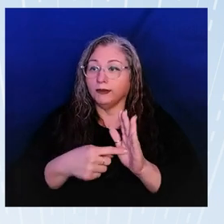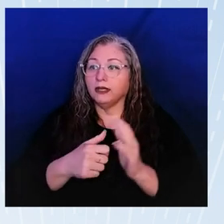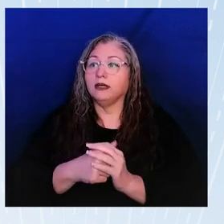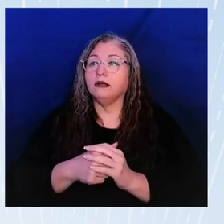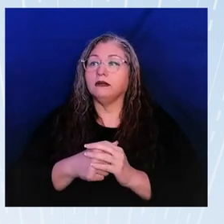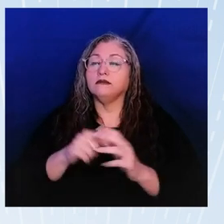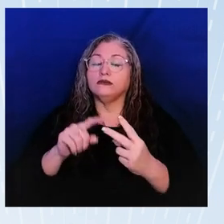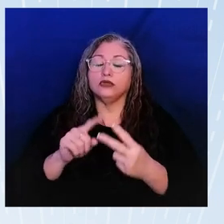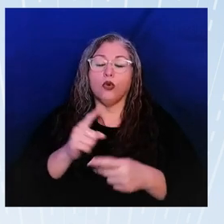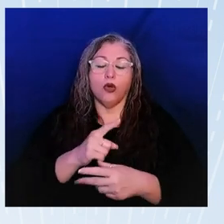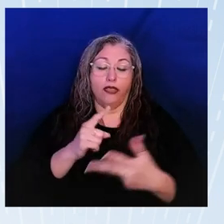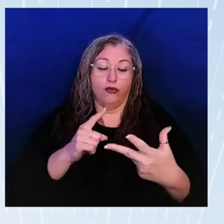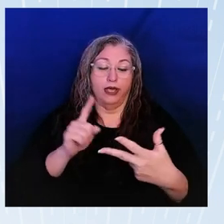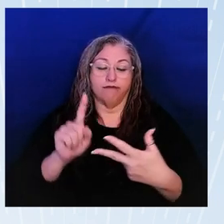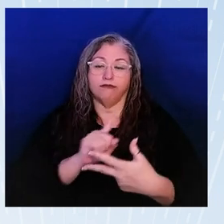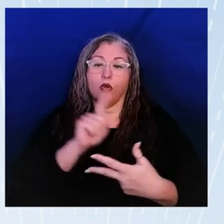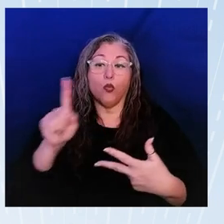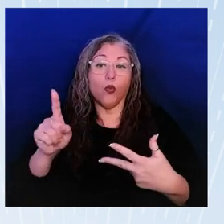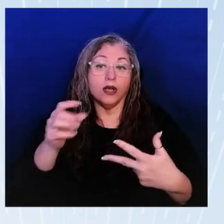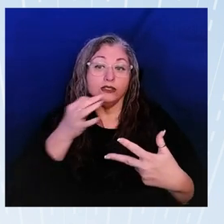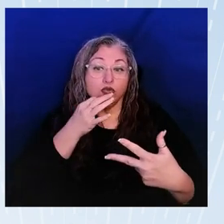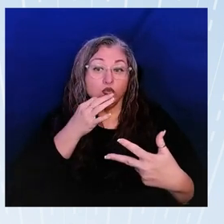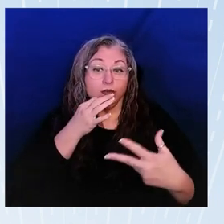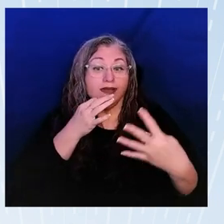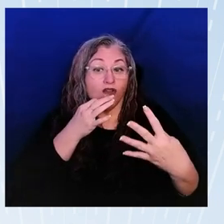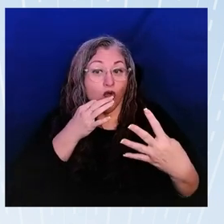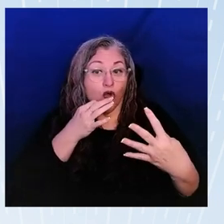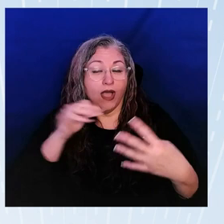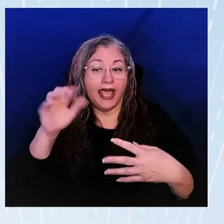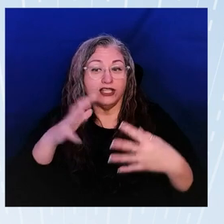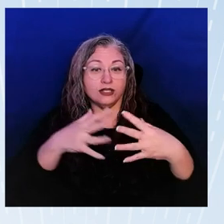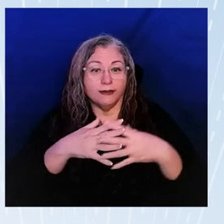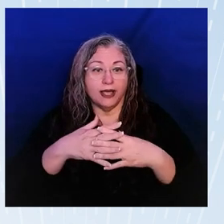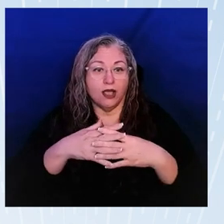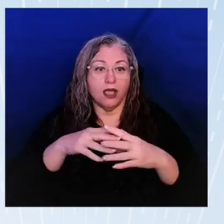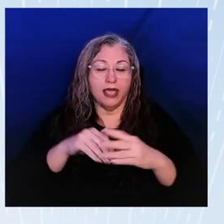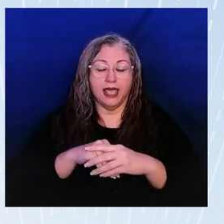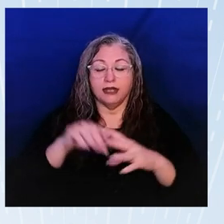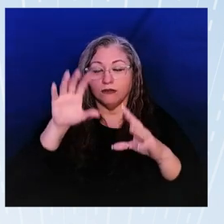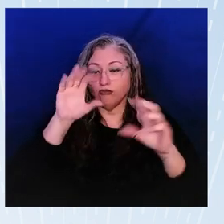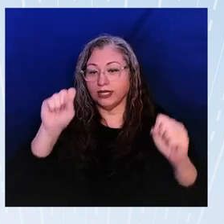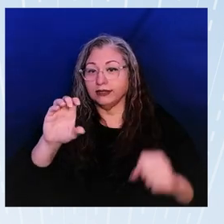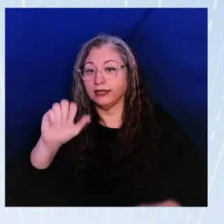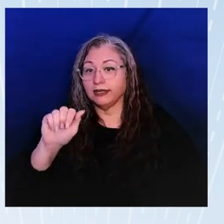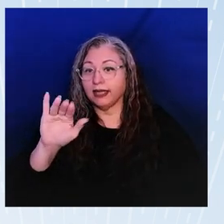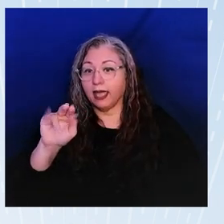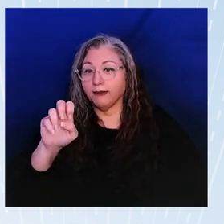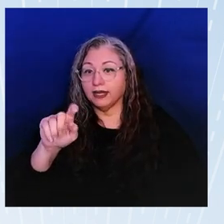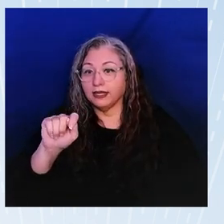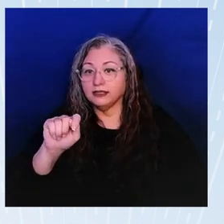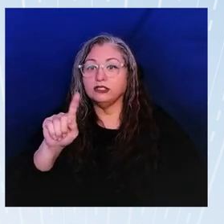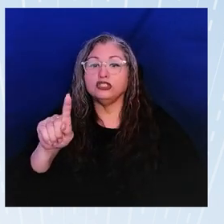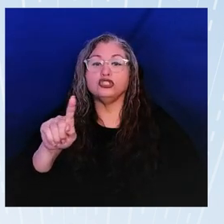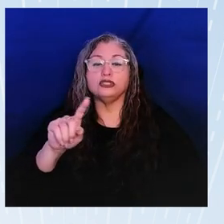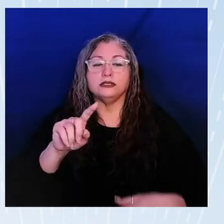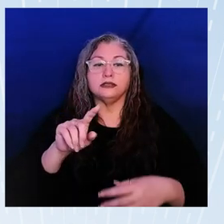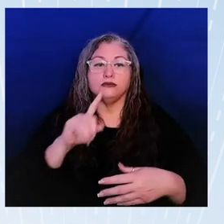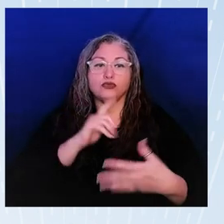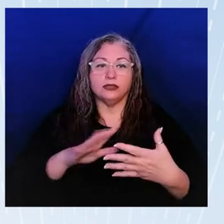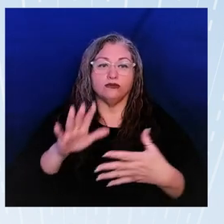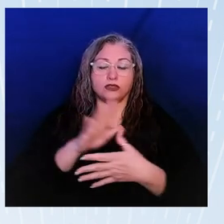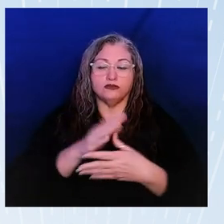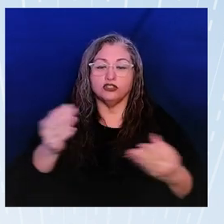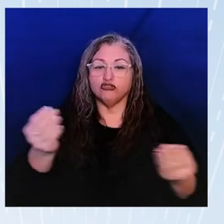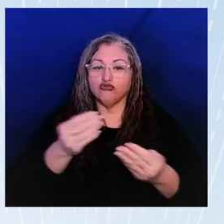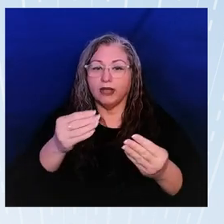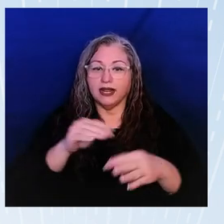of three, soon to be four, Asian Americans in the President's cabinet. In this role, she serves as Principal Trade Advisor,